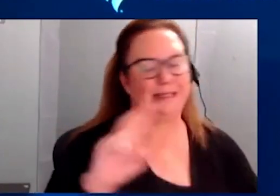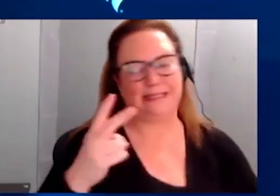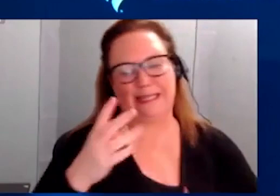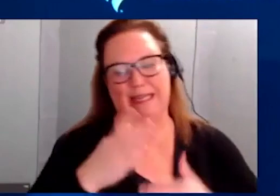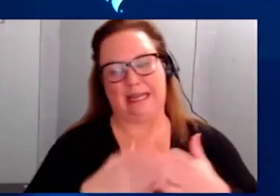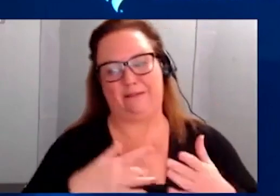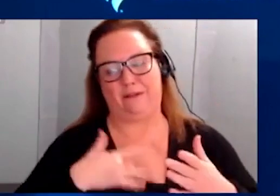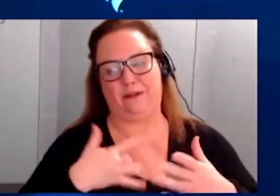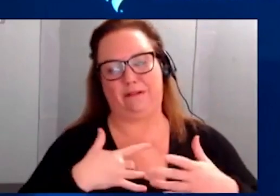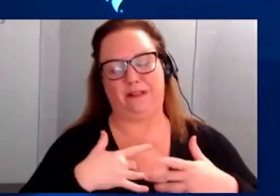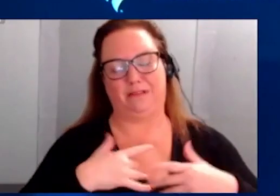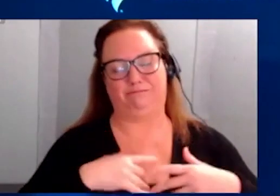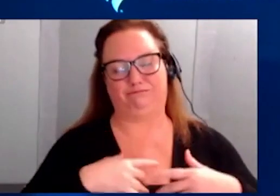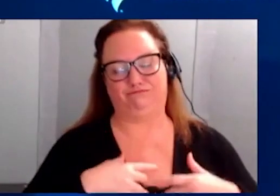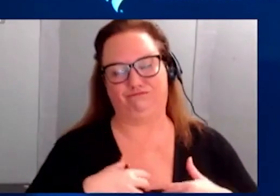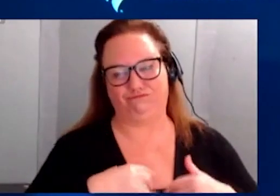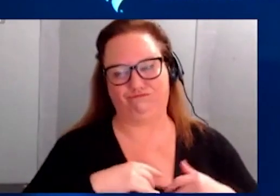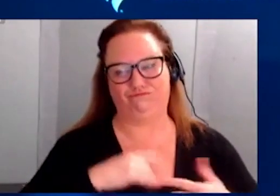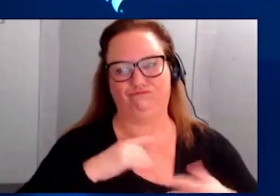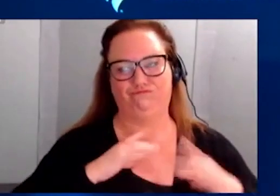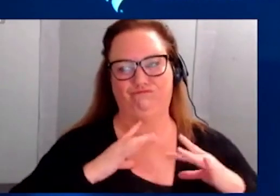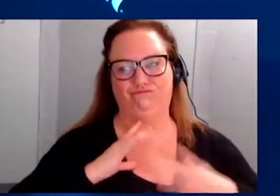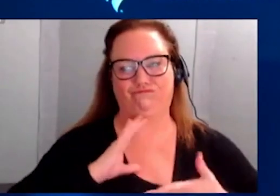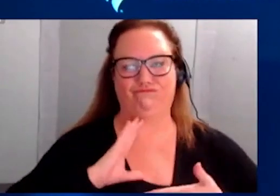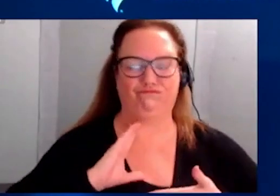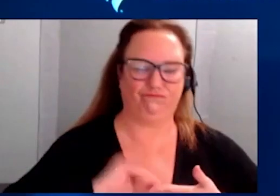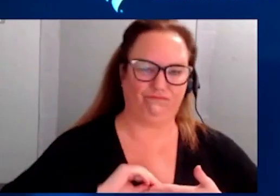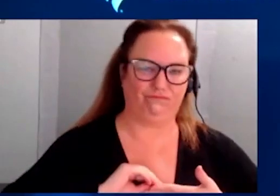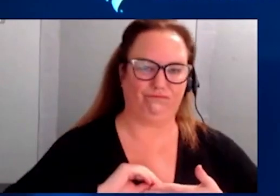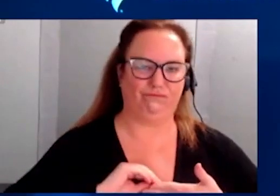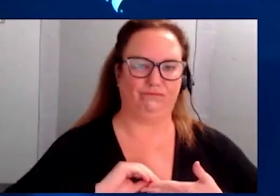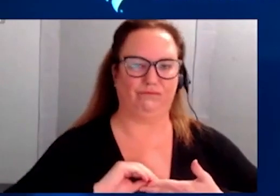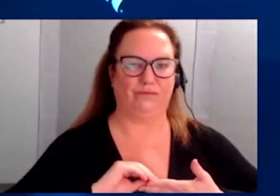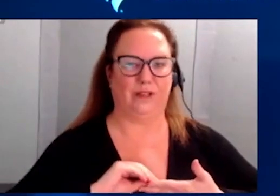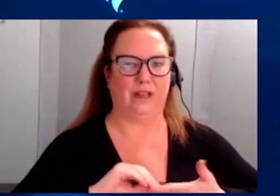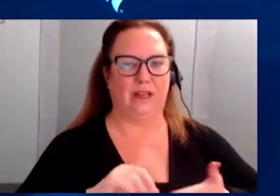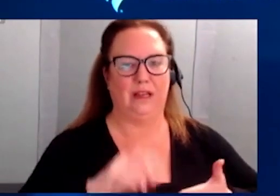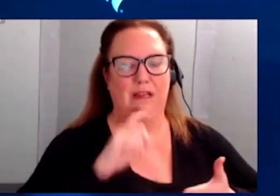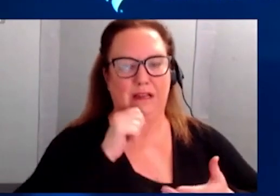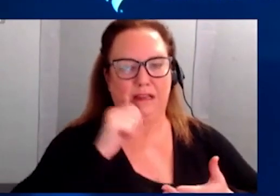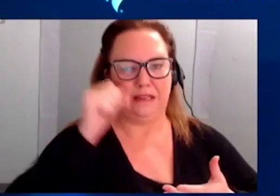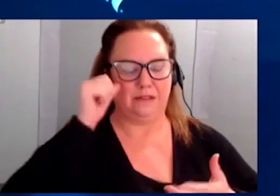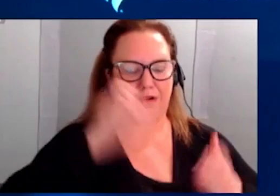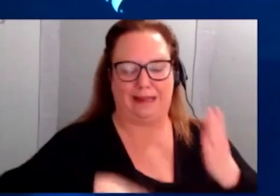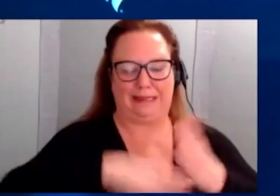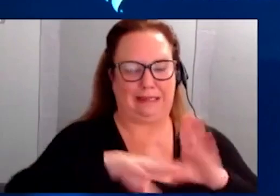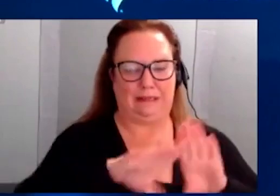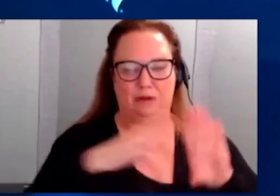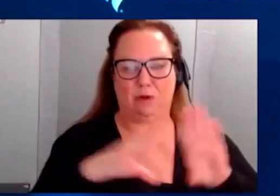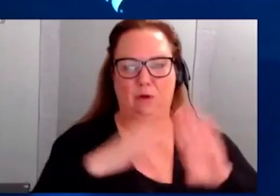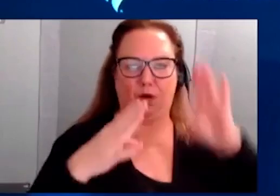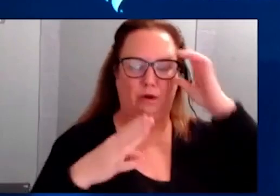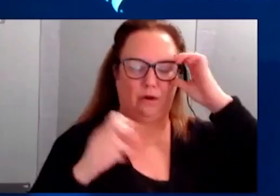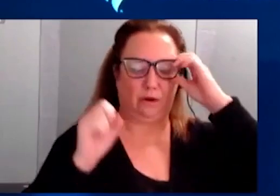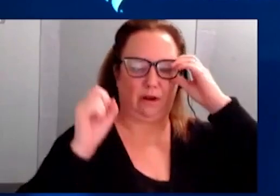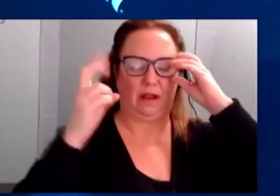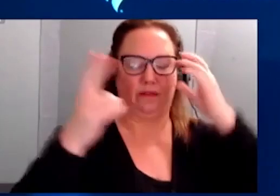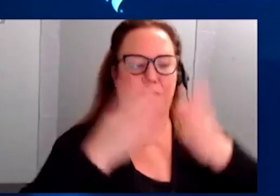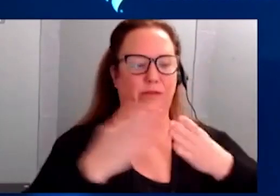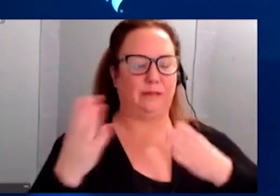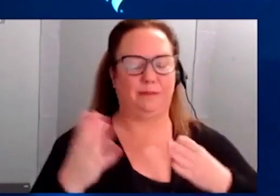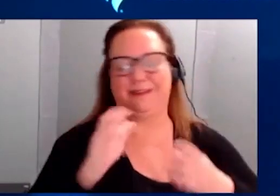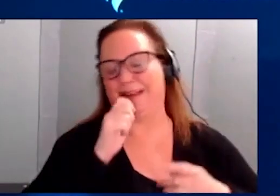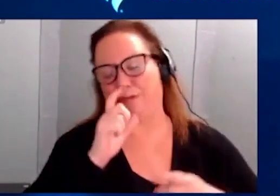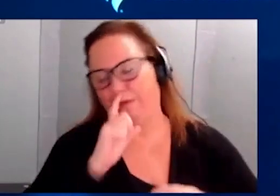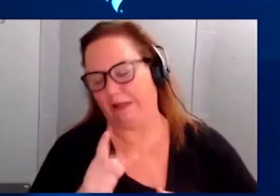morning? Yesterday I went home, I kicked the dog. I don't really have a dog. I just kicked the door or something like that. I may have thrown something up against the wall. Not really. But